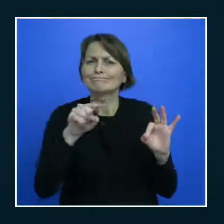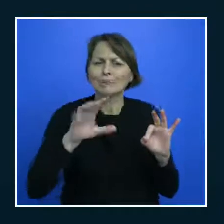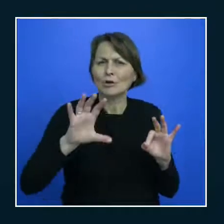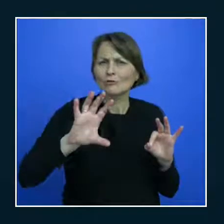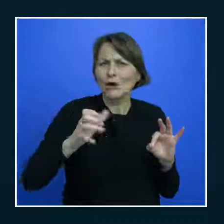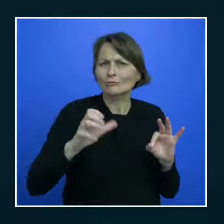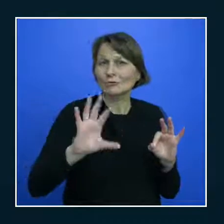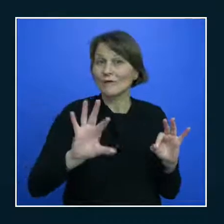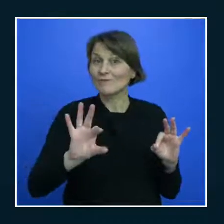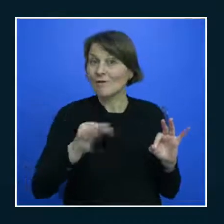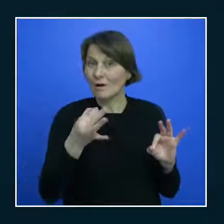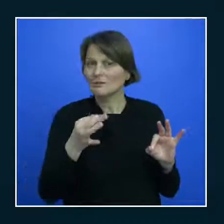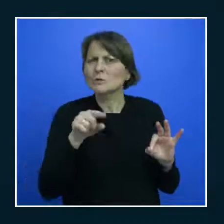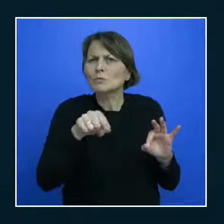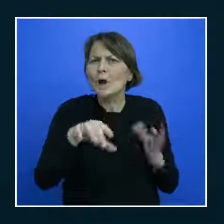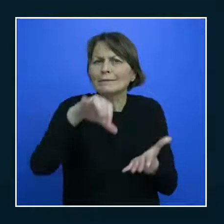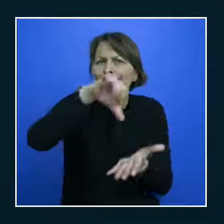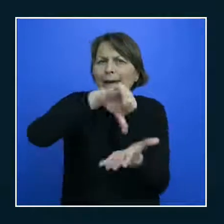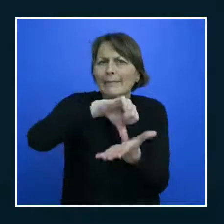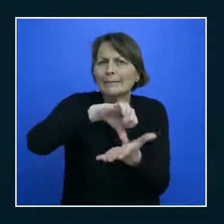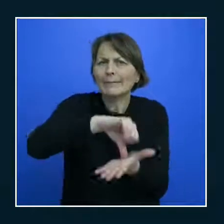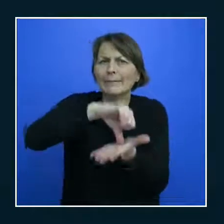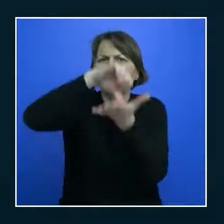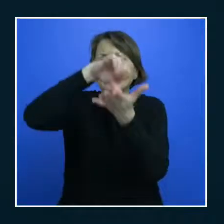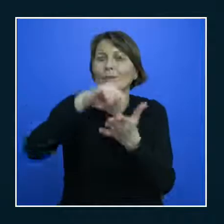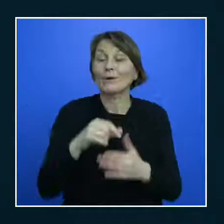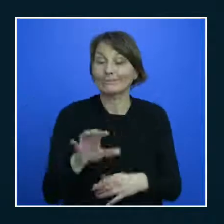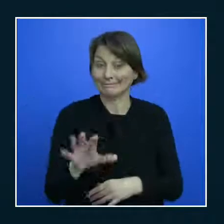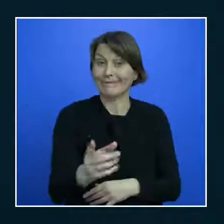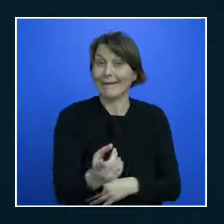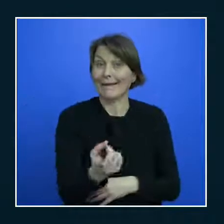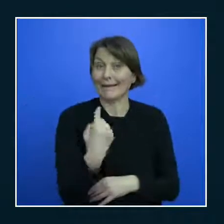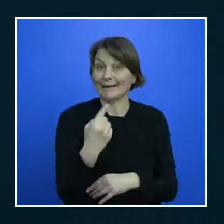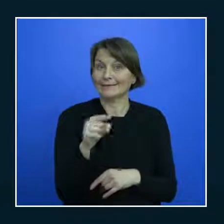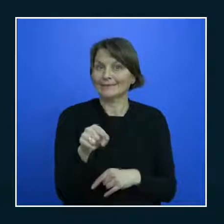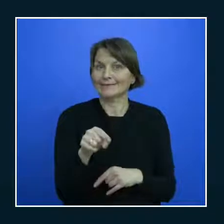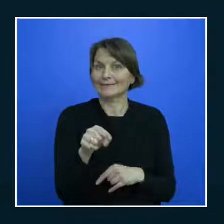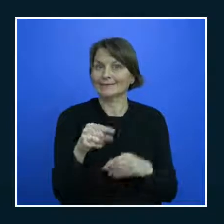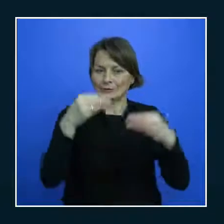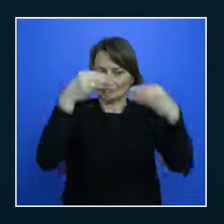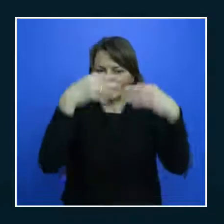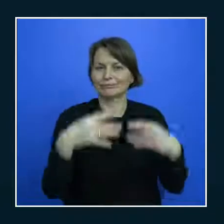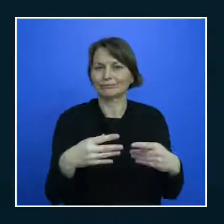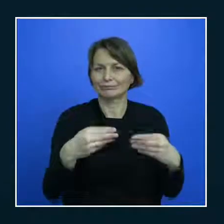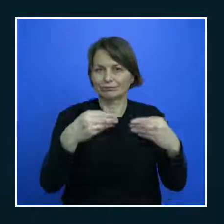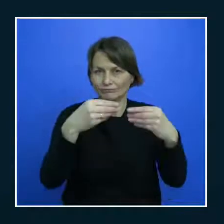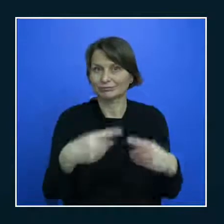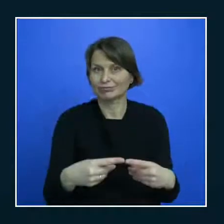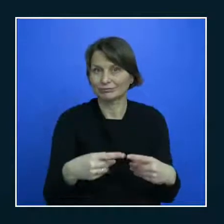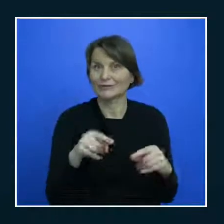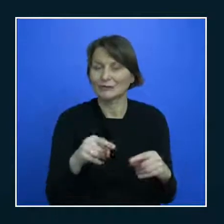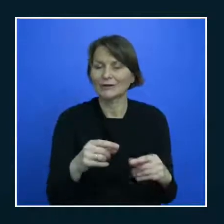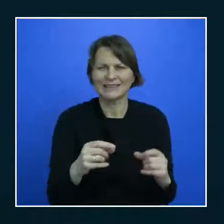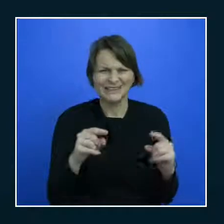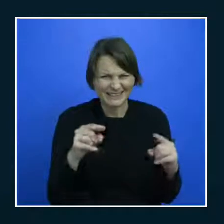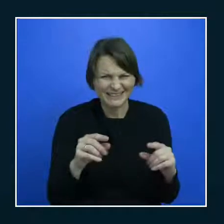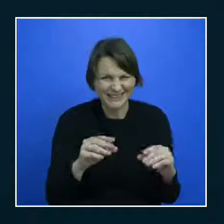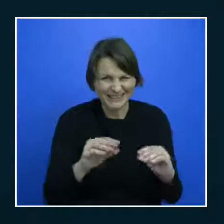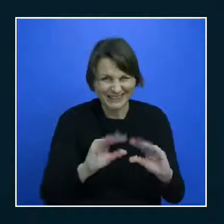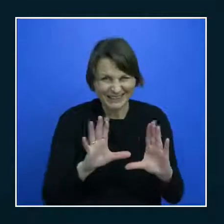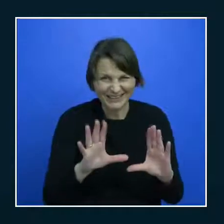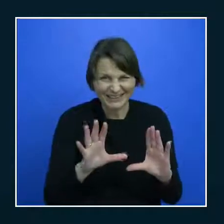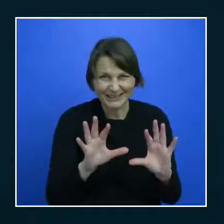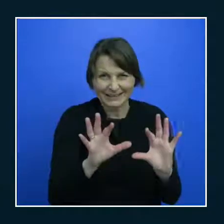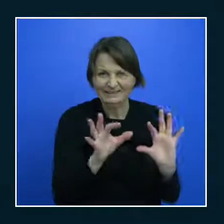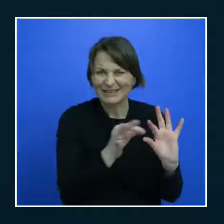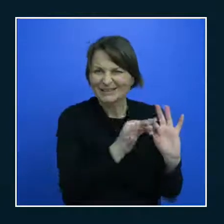give you the answer, right? And so that's the power of semantic search. Does that make sense? The difference, because I don't think we hit